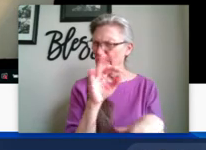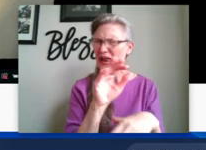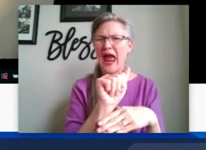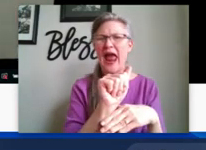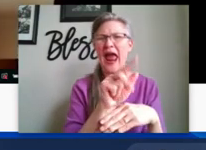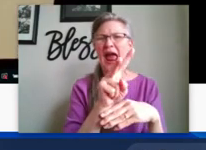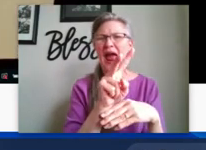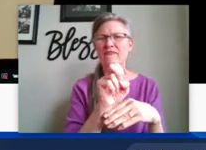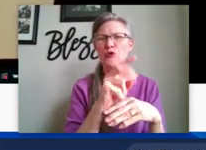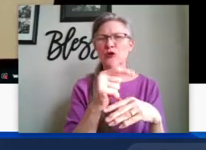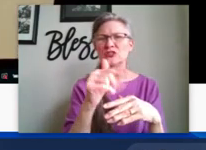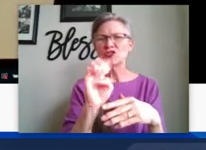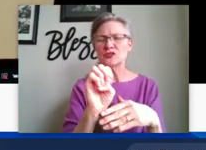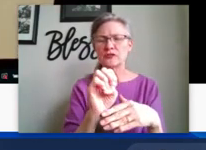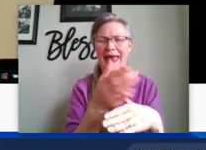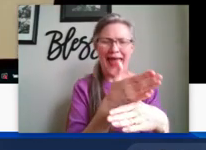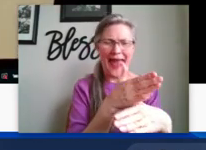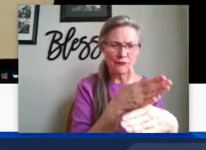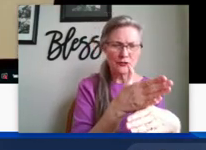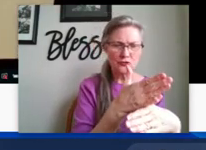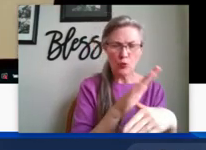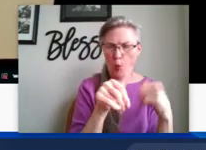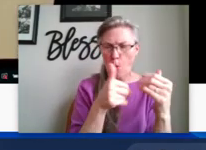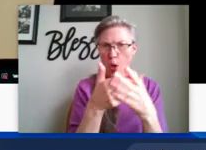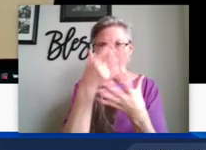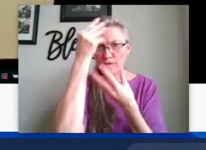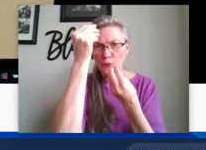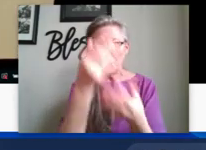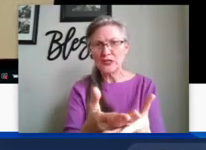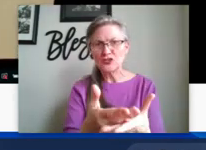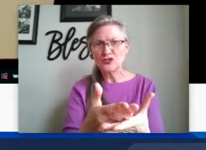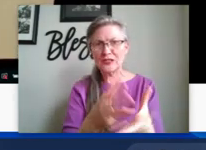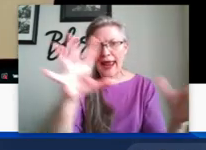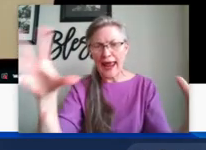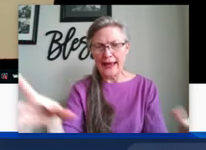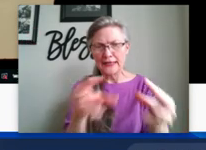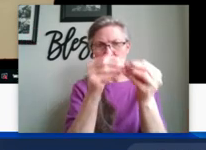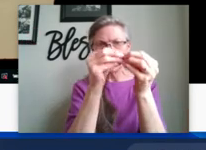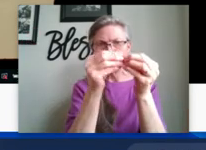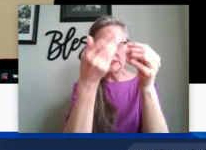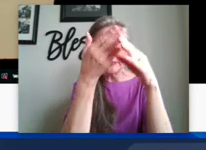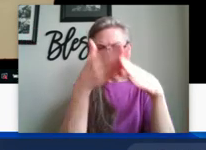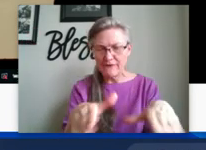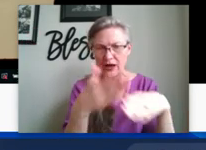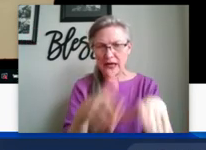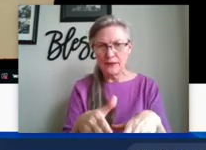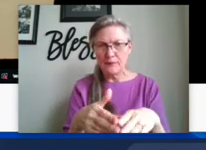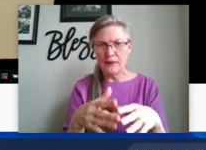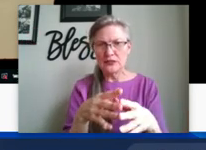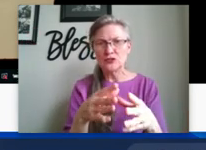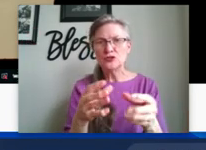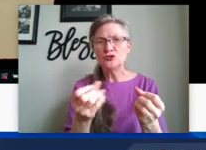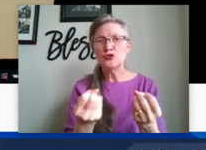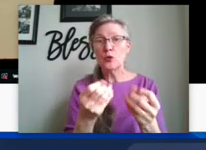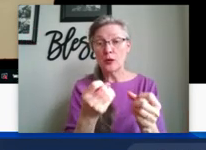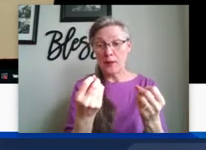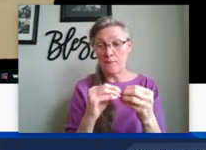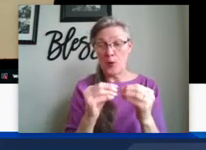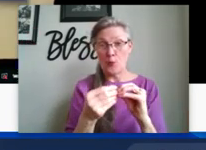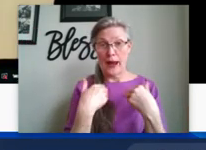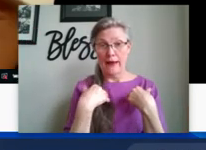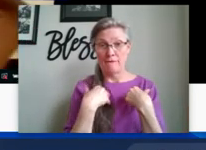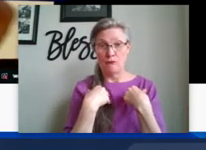average? Well, if we can take all of our data and divide it by the total number of data points that we have, so in this